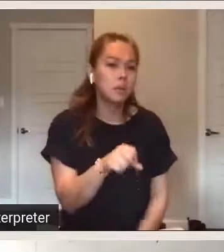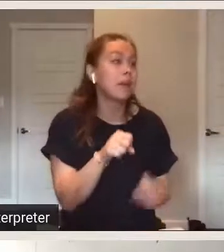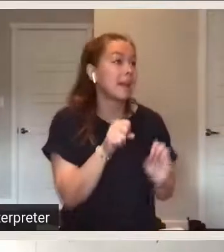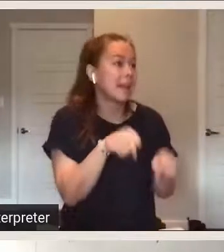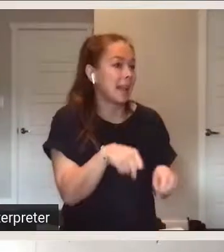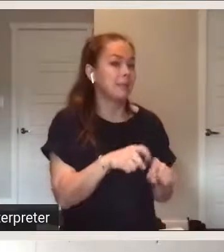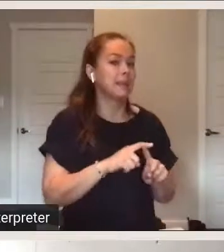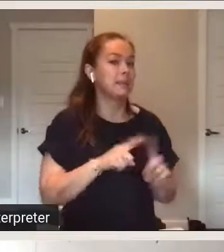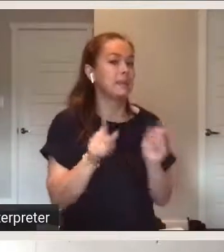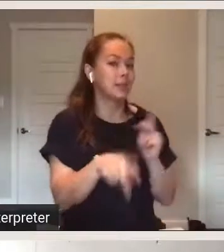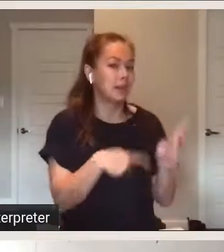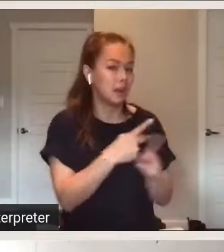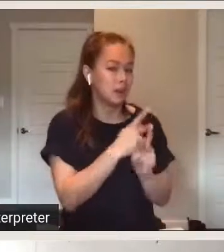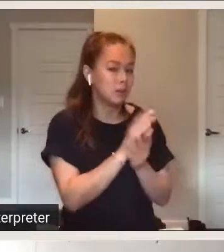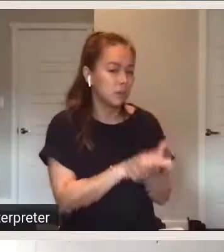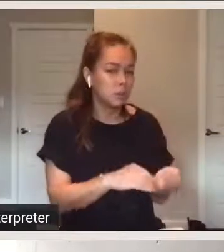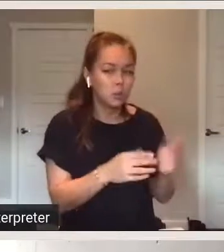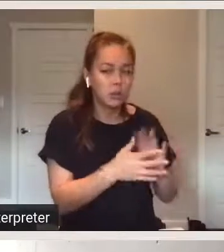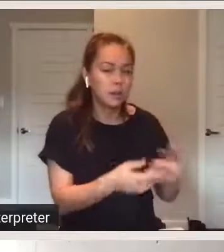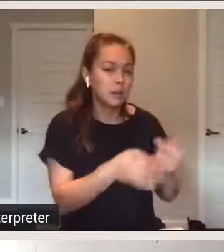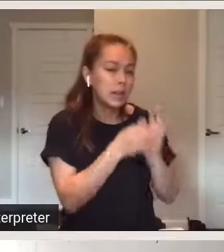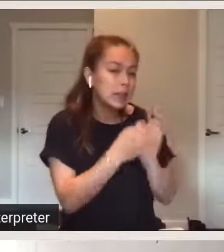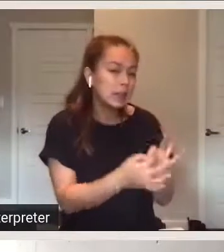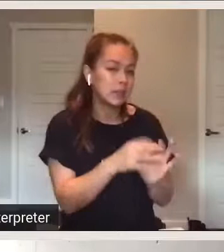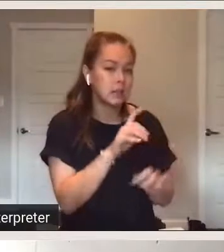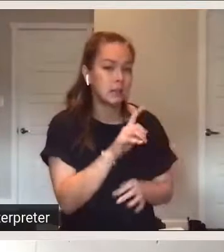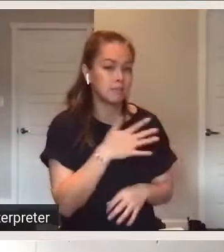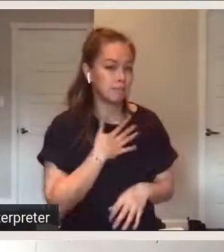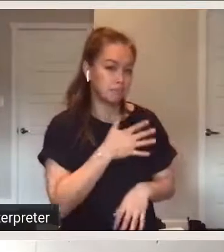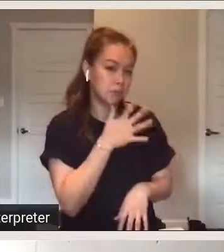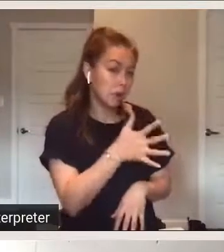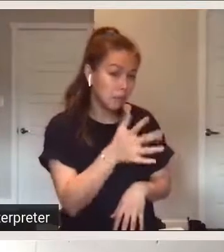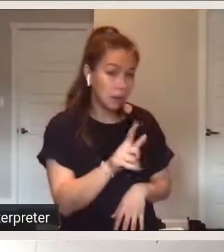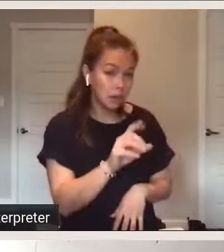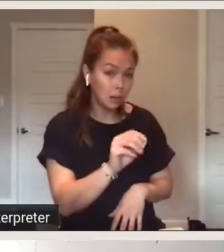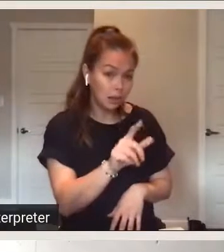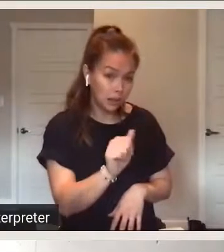a different kind of diasporic story. And I was telling Aaron yesterday that like